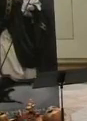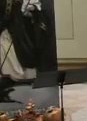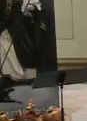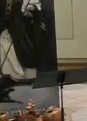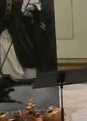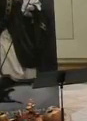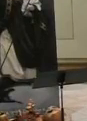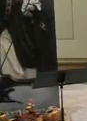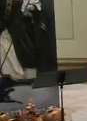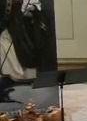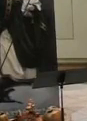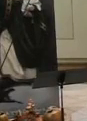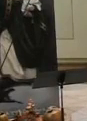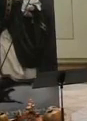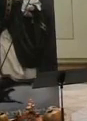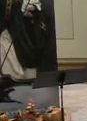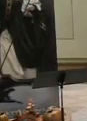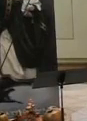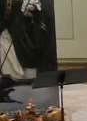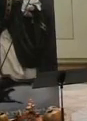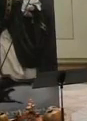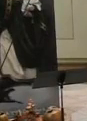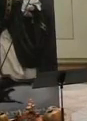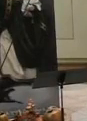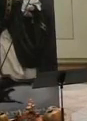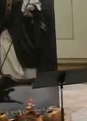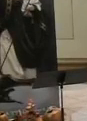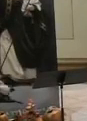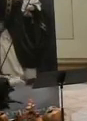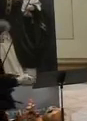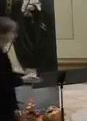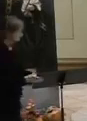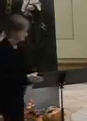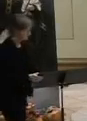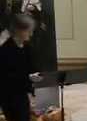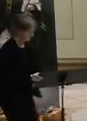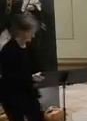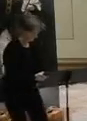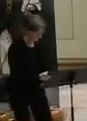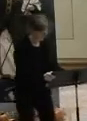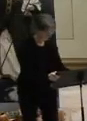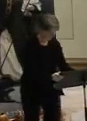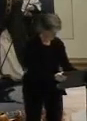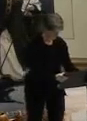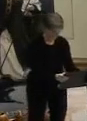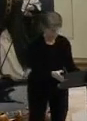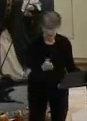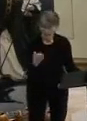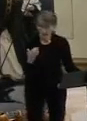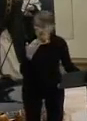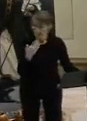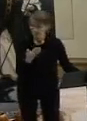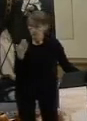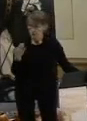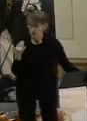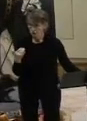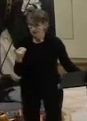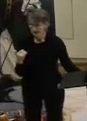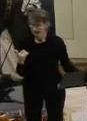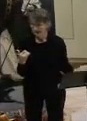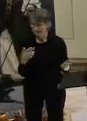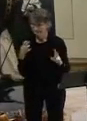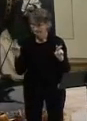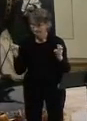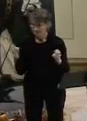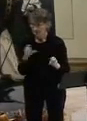We are happy to welcome our parishioners and guests to St. Joseph's as we celebrate Christ the King Sunday. These are